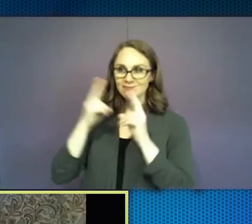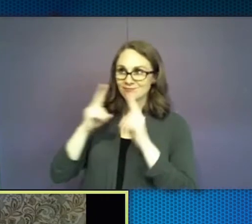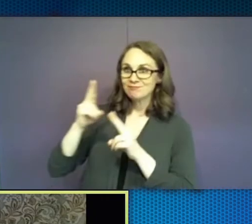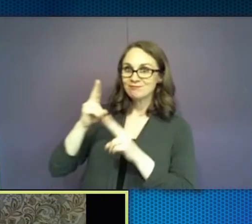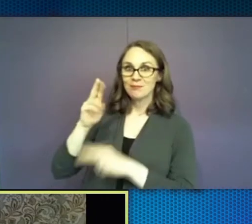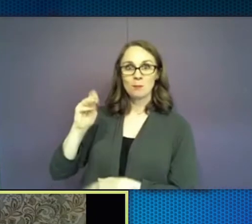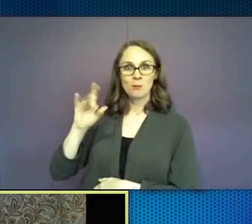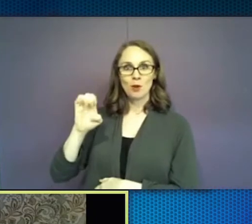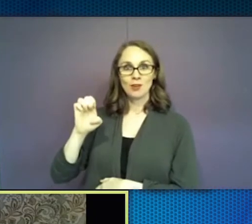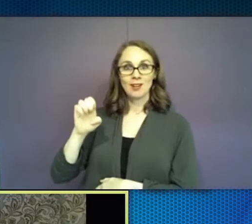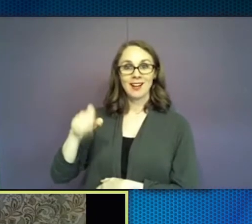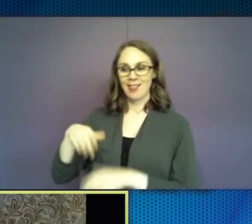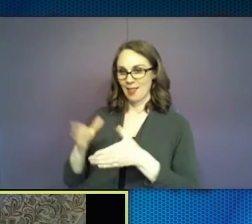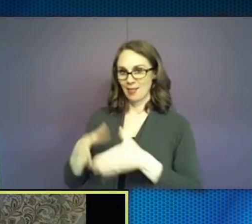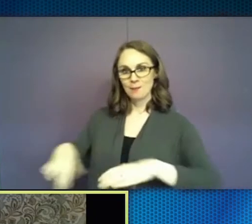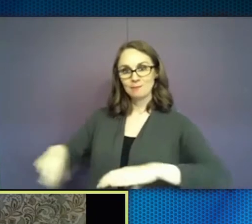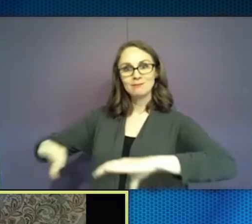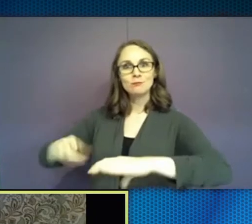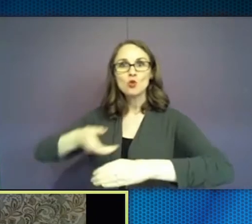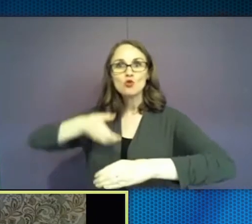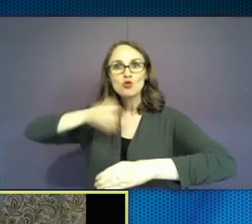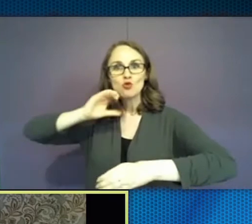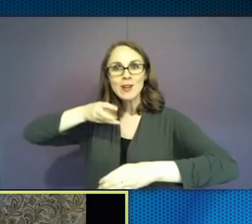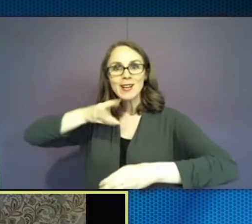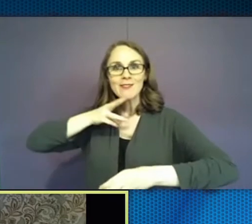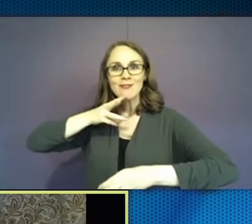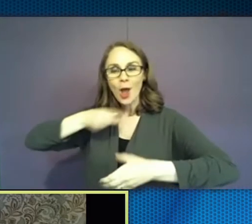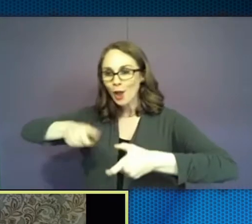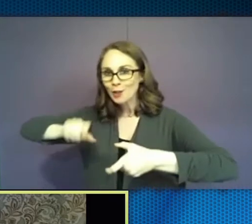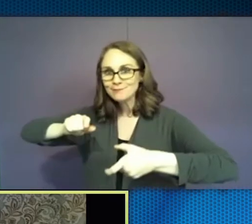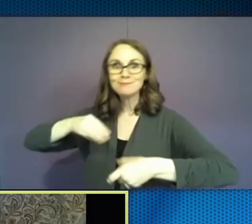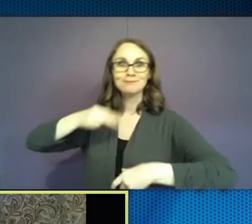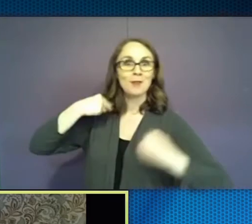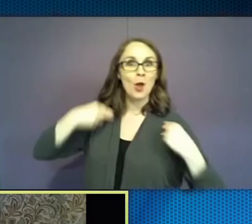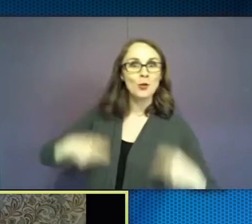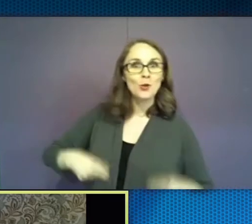drinking fountain for humans, dogs, cats, and horses.